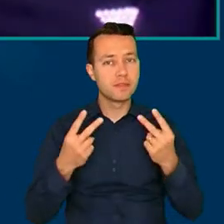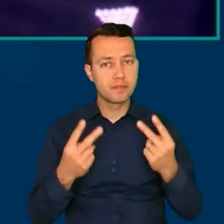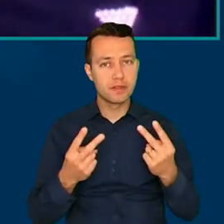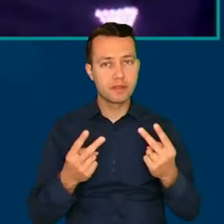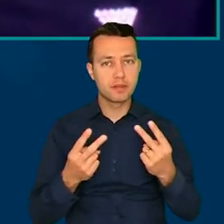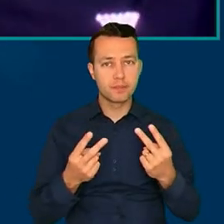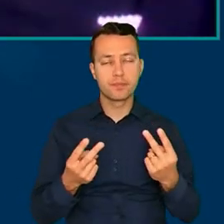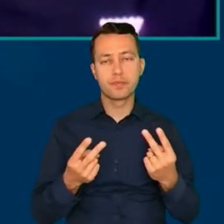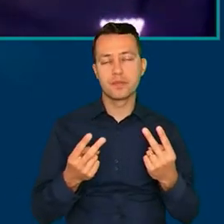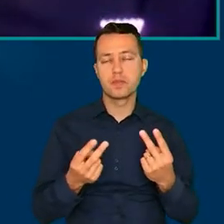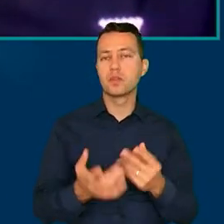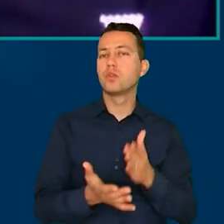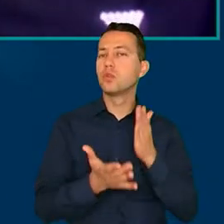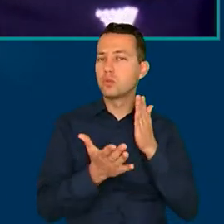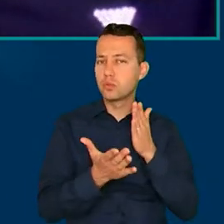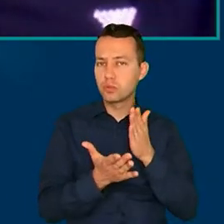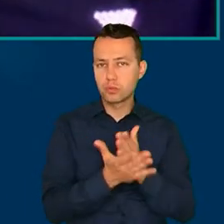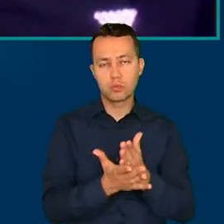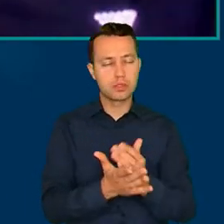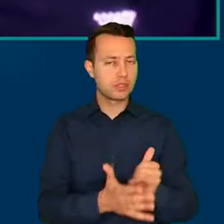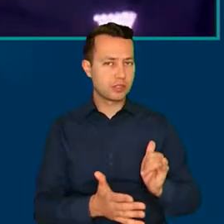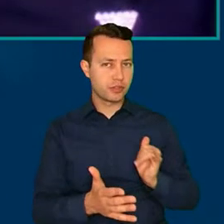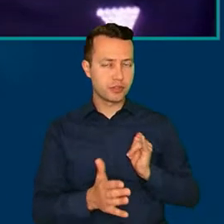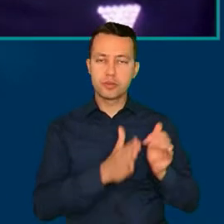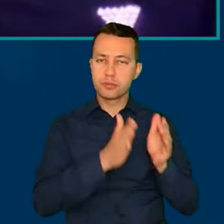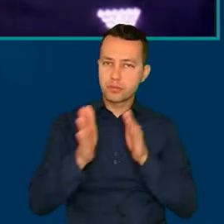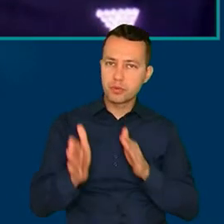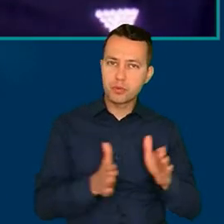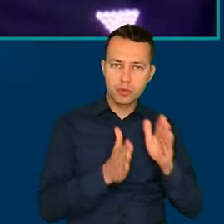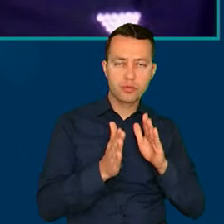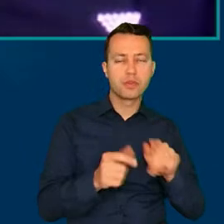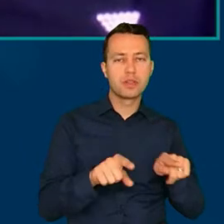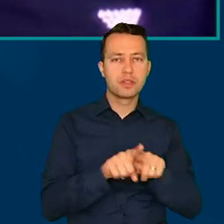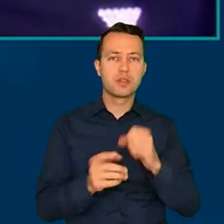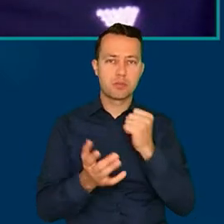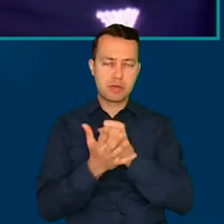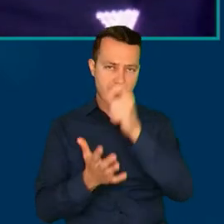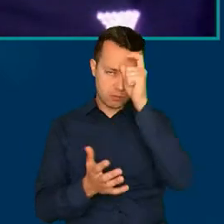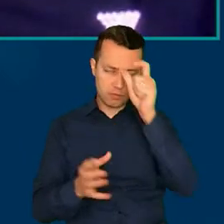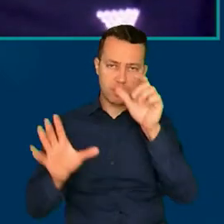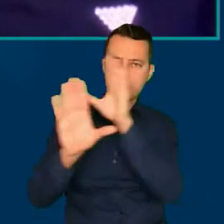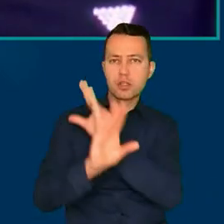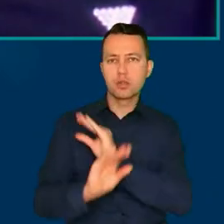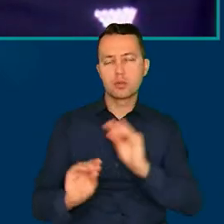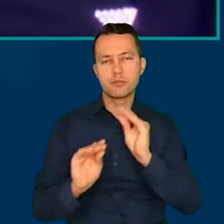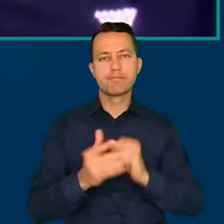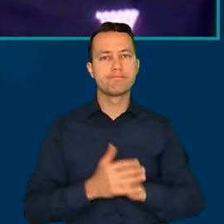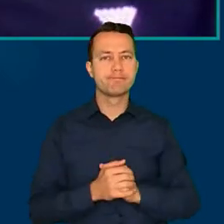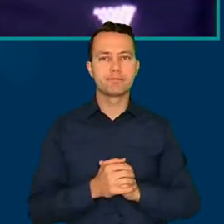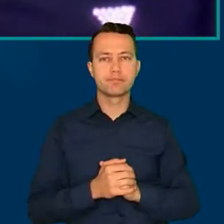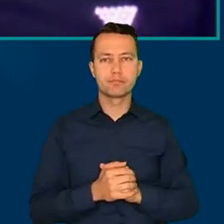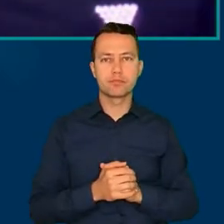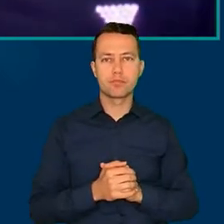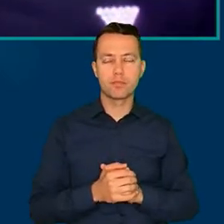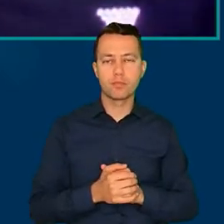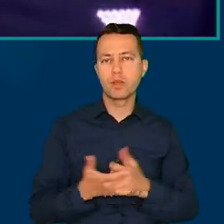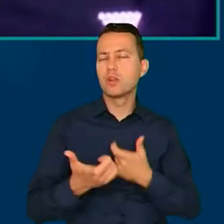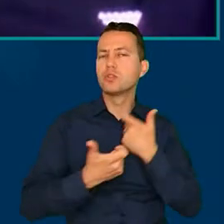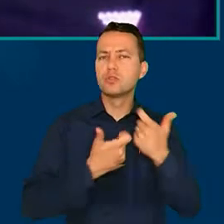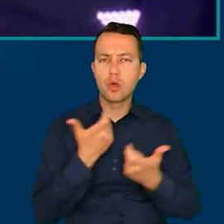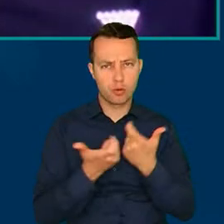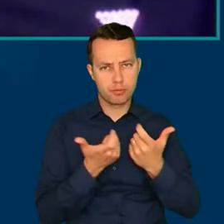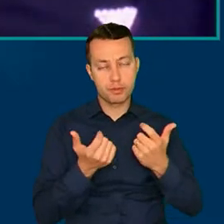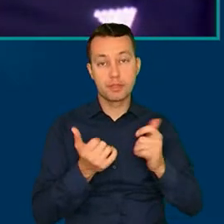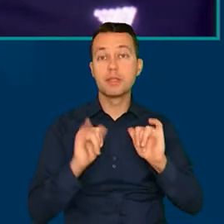of profit that was generated. And in the UN guidance and